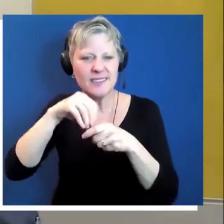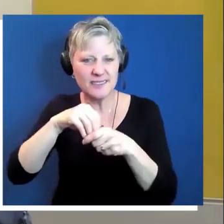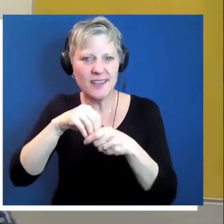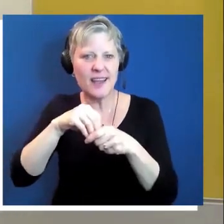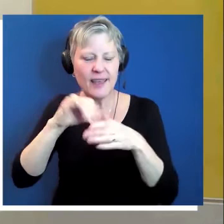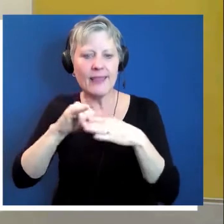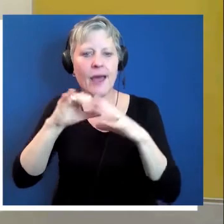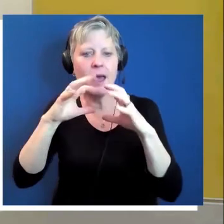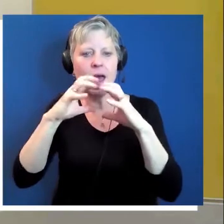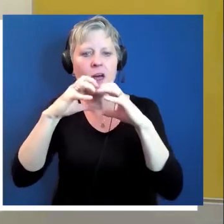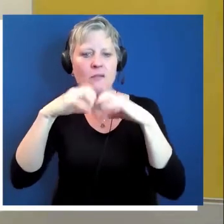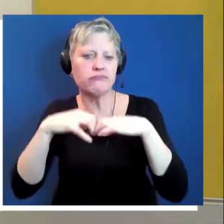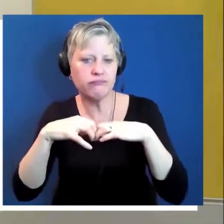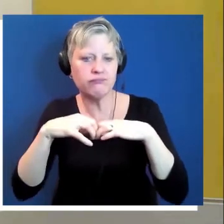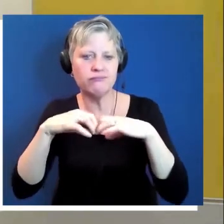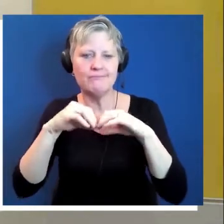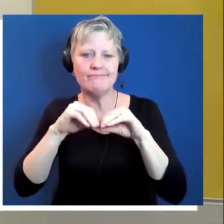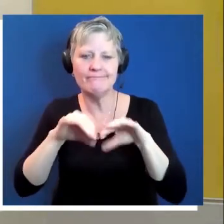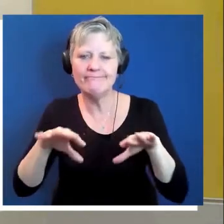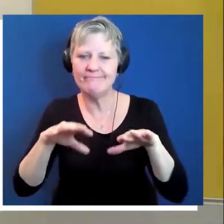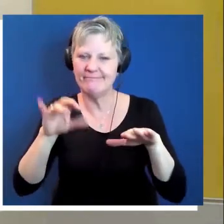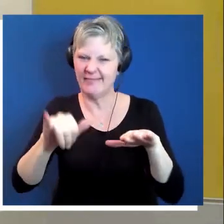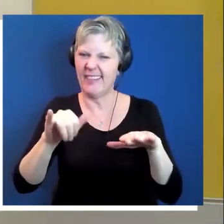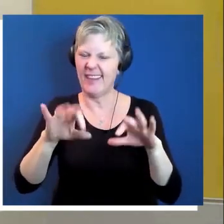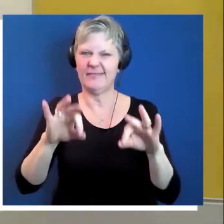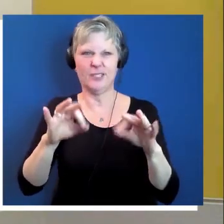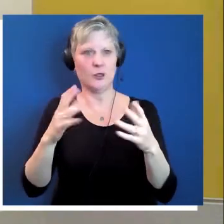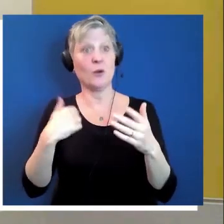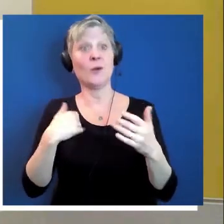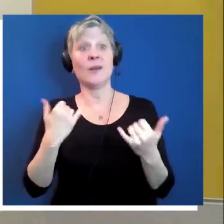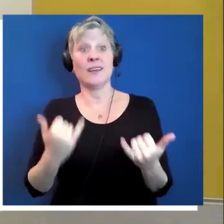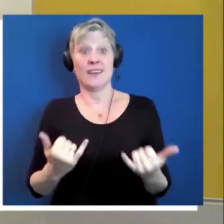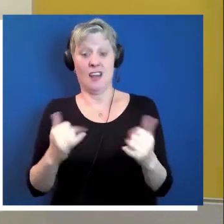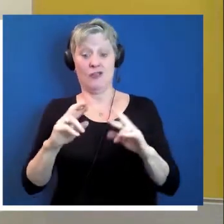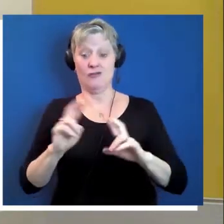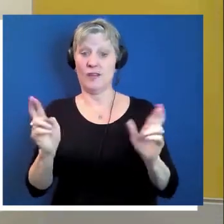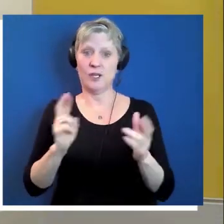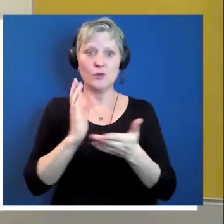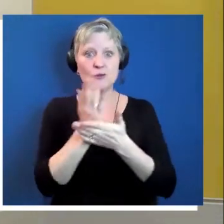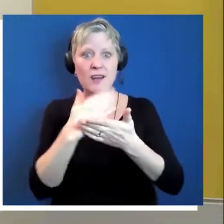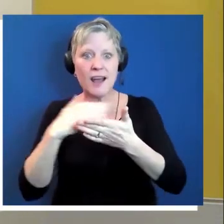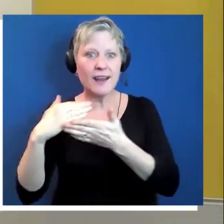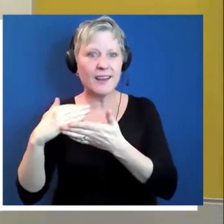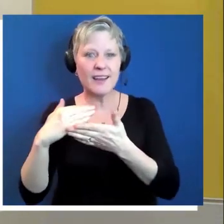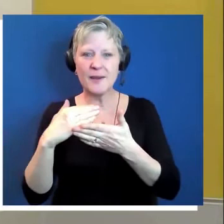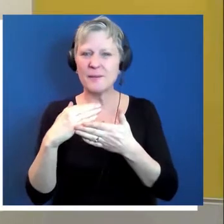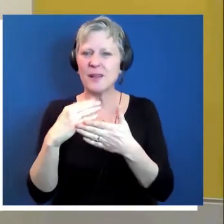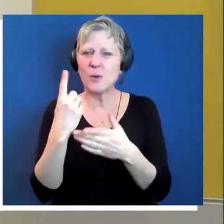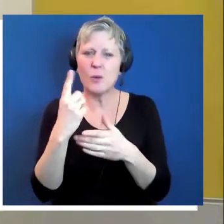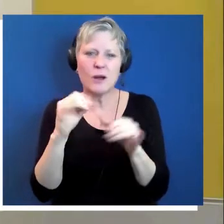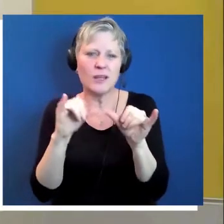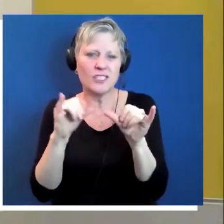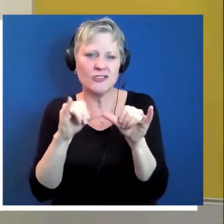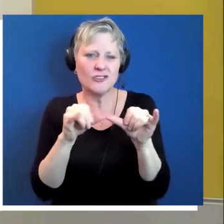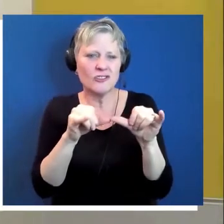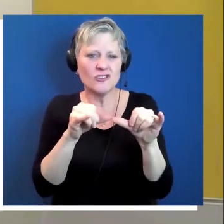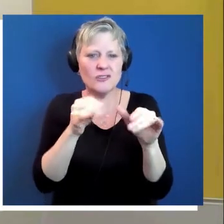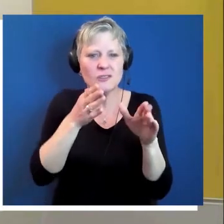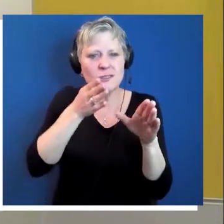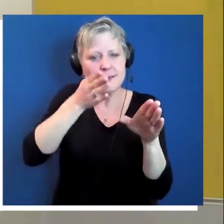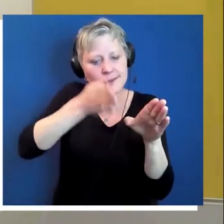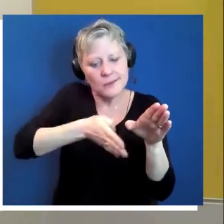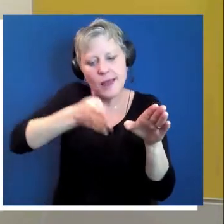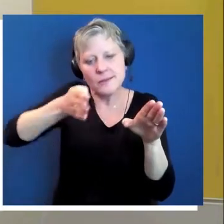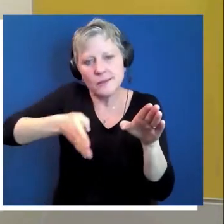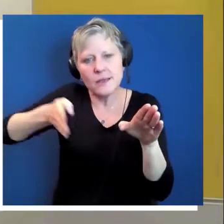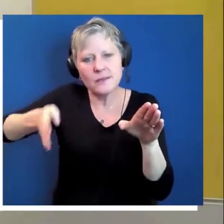take it just like so. I'm going to take the knife. Okay, and what I want to do now is I want to cut nice pieces of chicken, probably about 1-inch slices or so. So I'm just